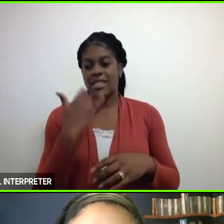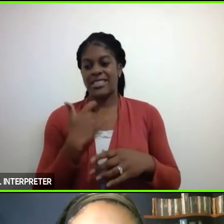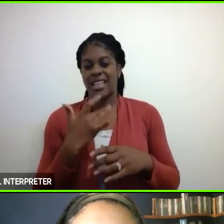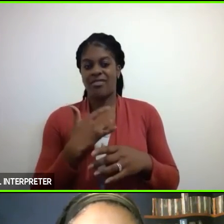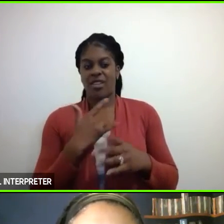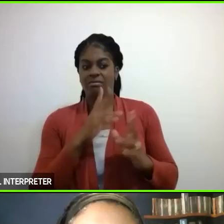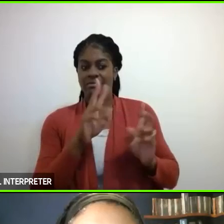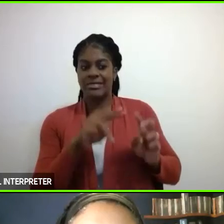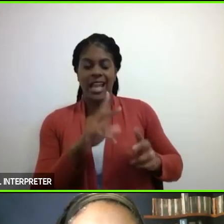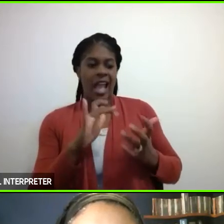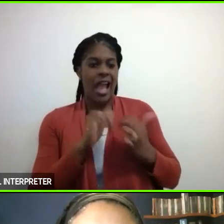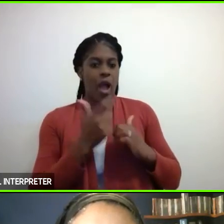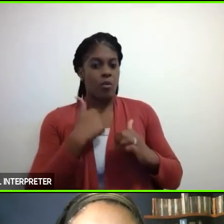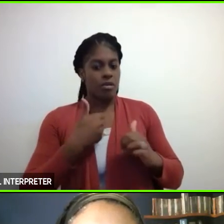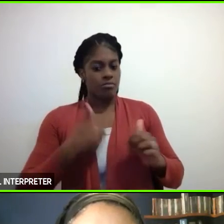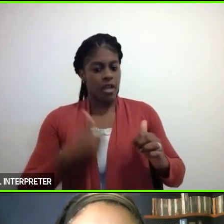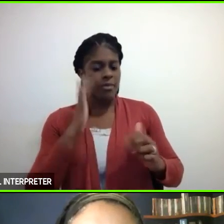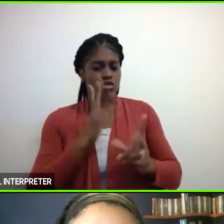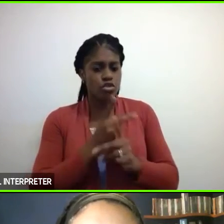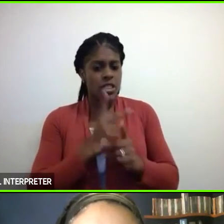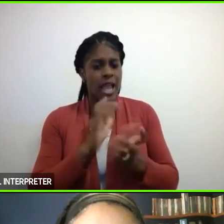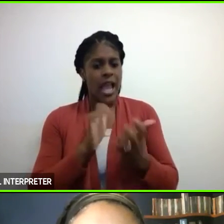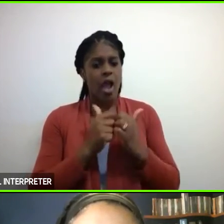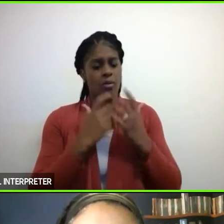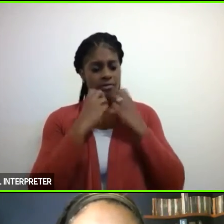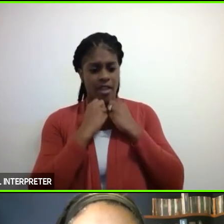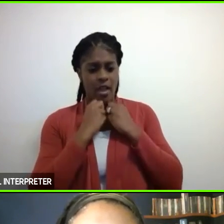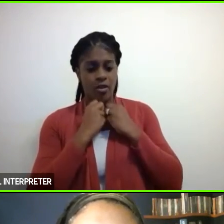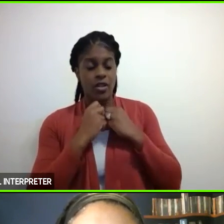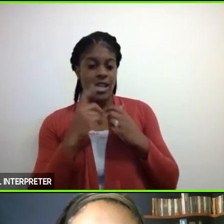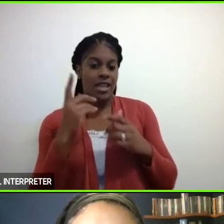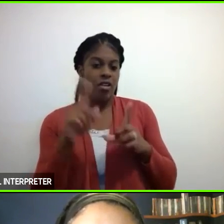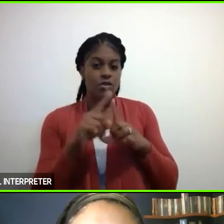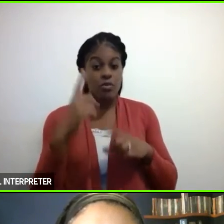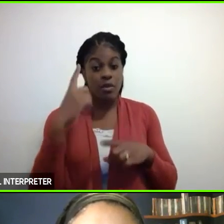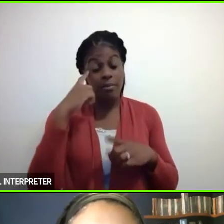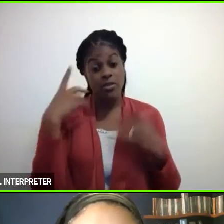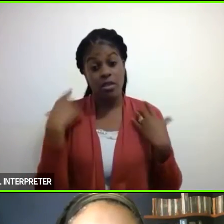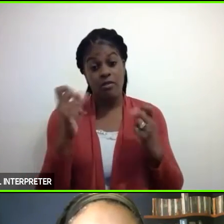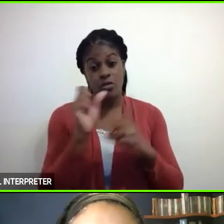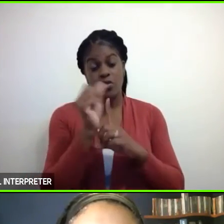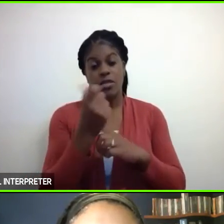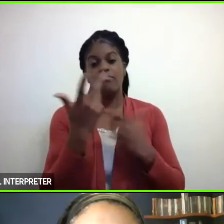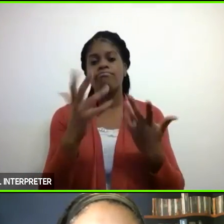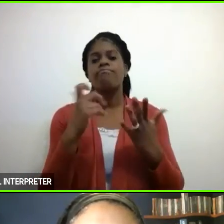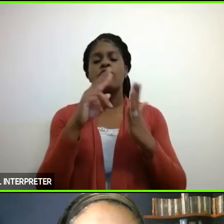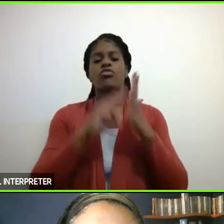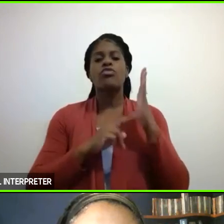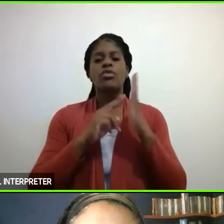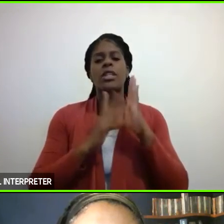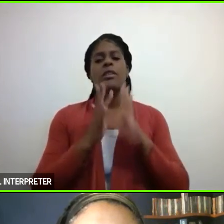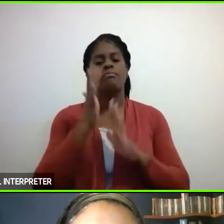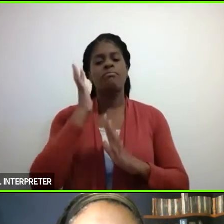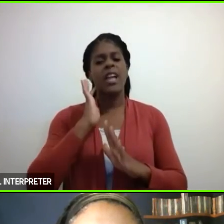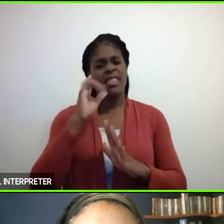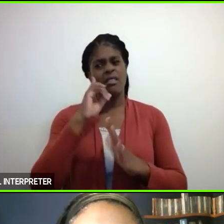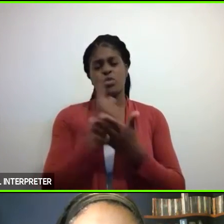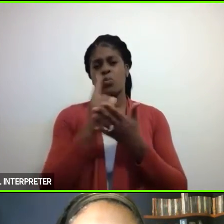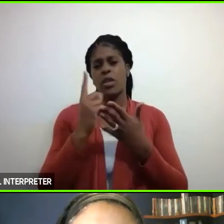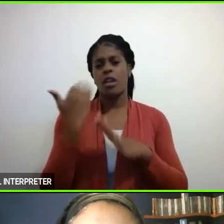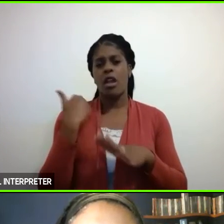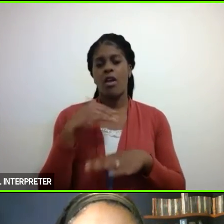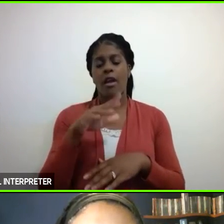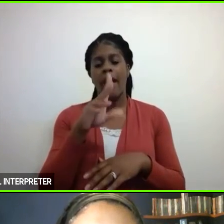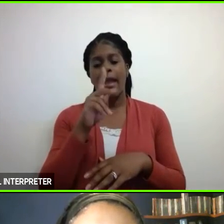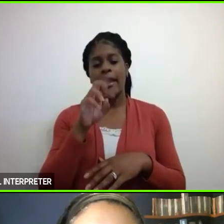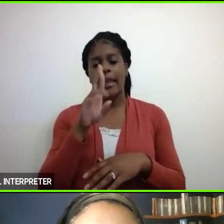and treated, you know, even in a mental health situation. I was reading some time ago, maybe a week ago, Kerry